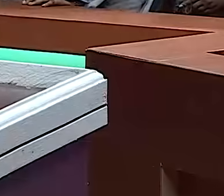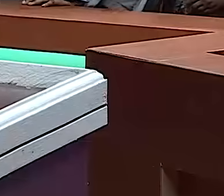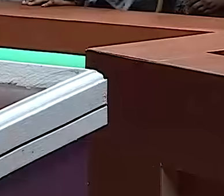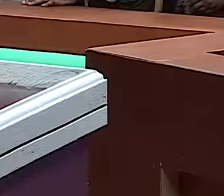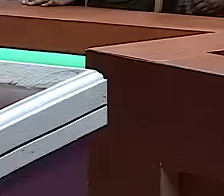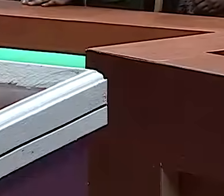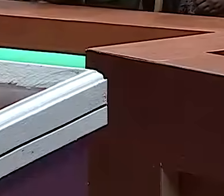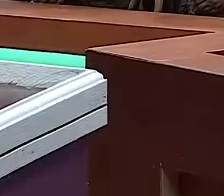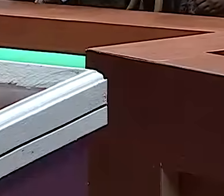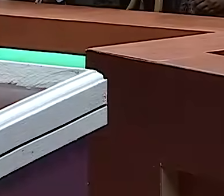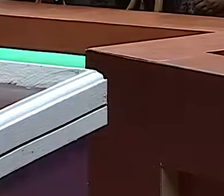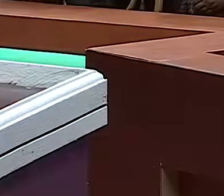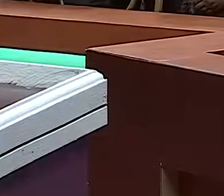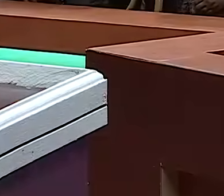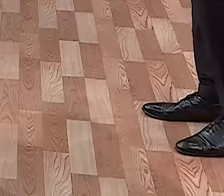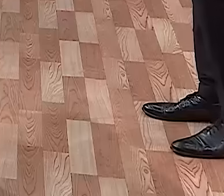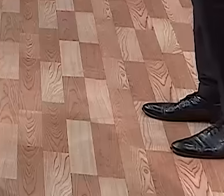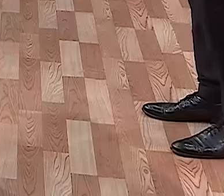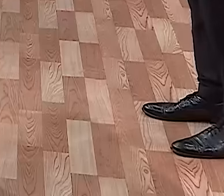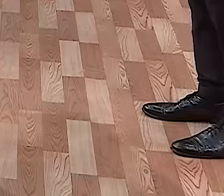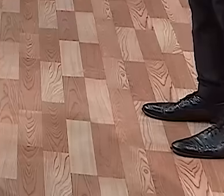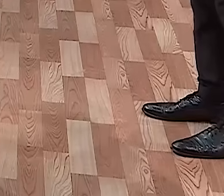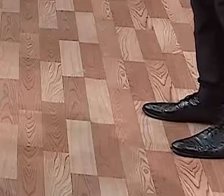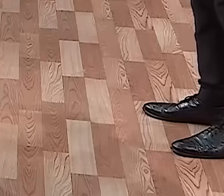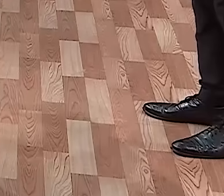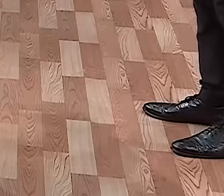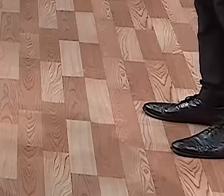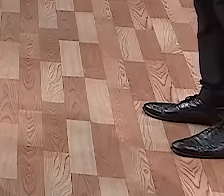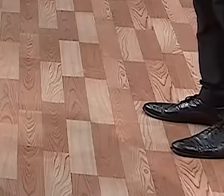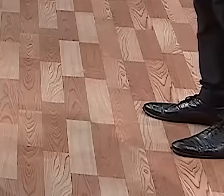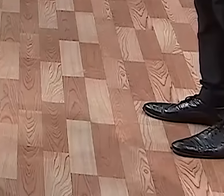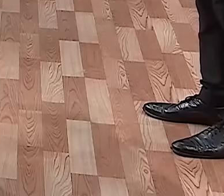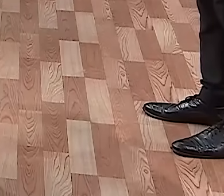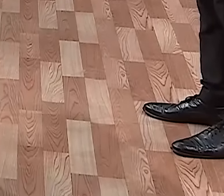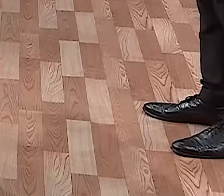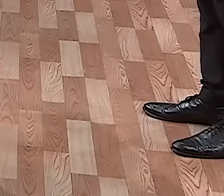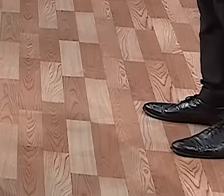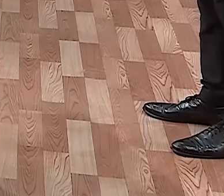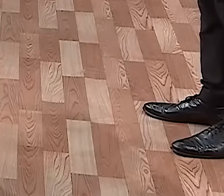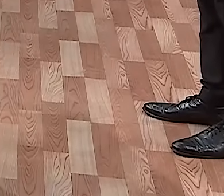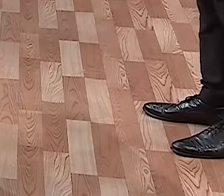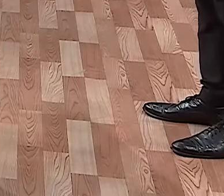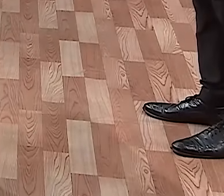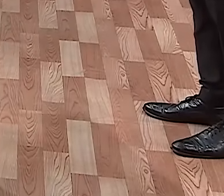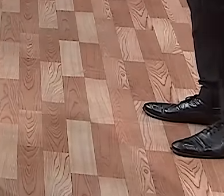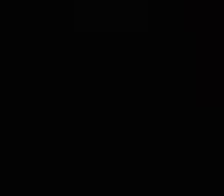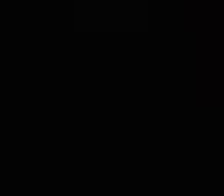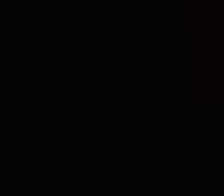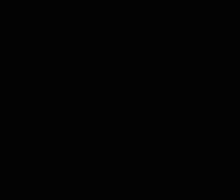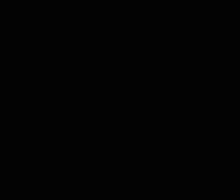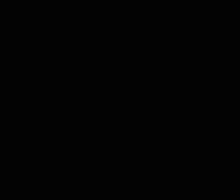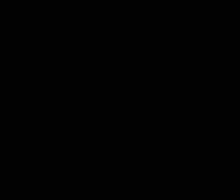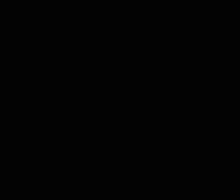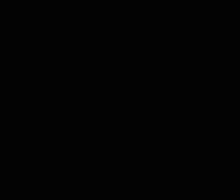case online at www.thejusticecourt.com. for a prompt resolution of the matter.